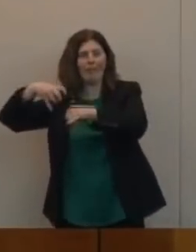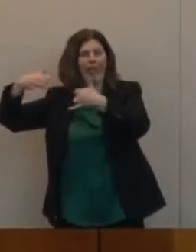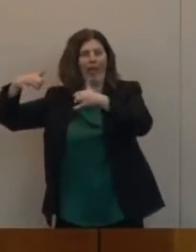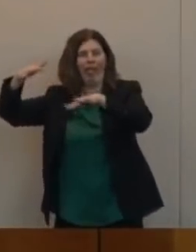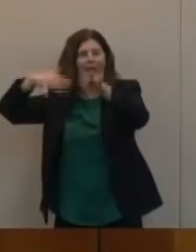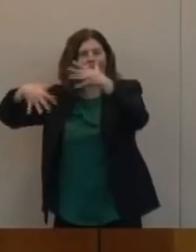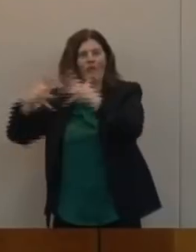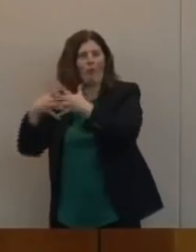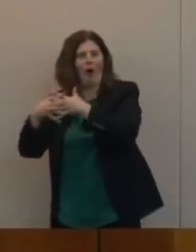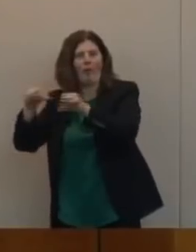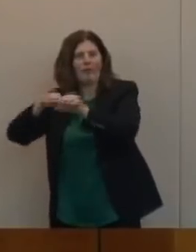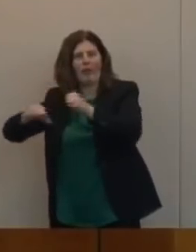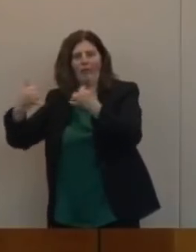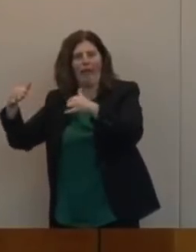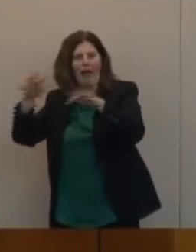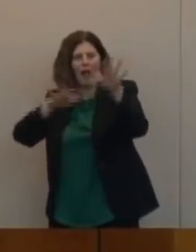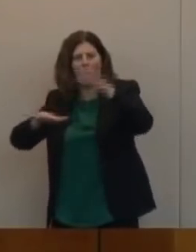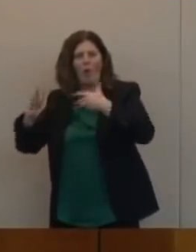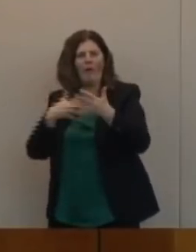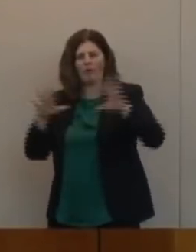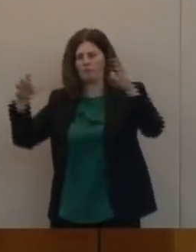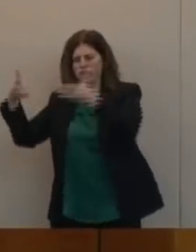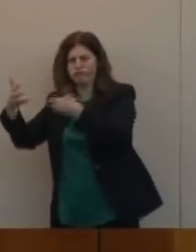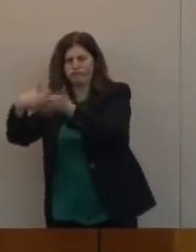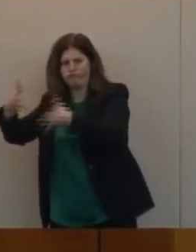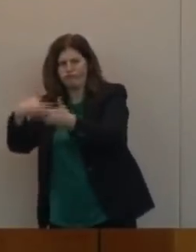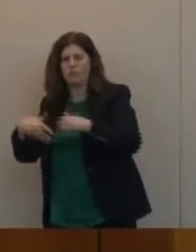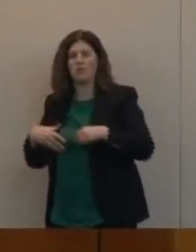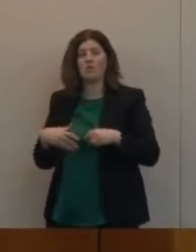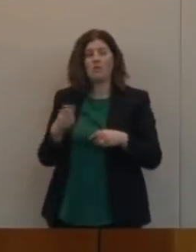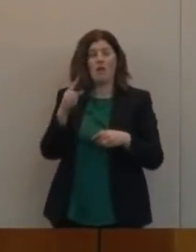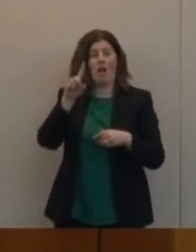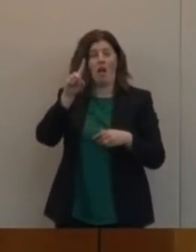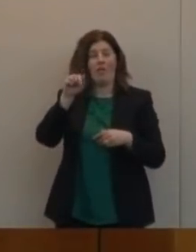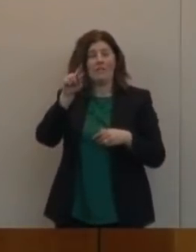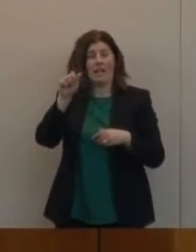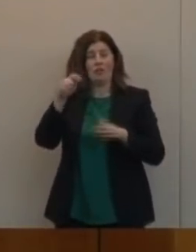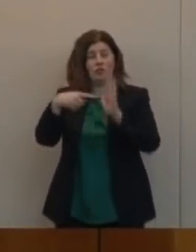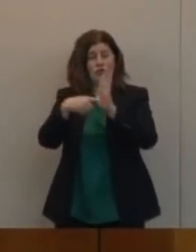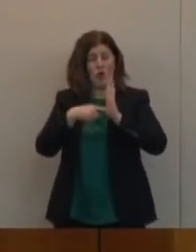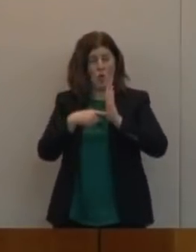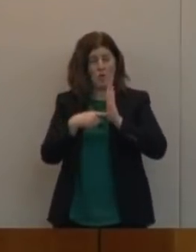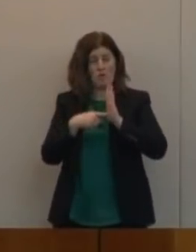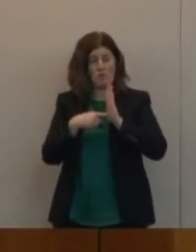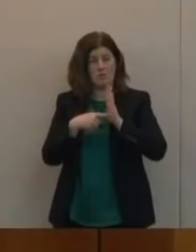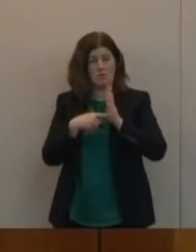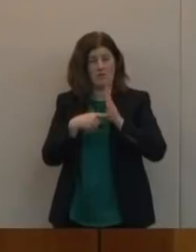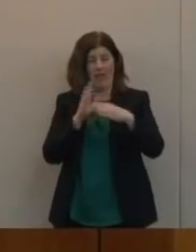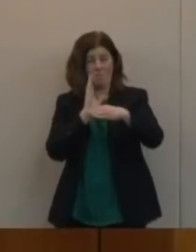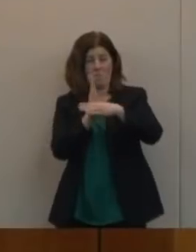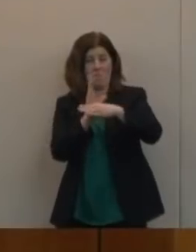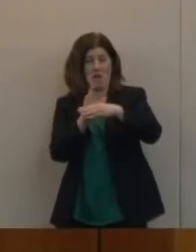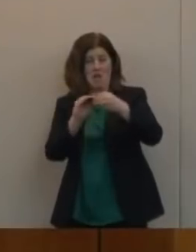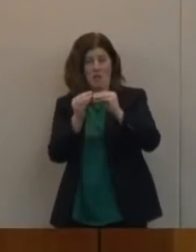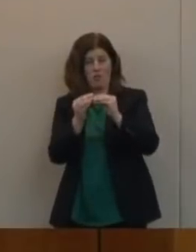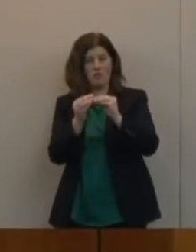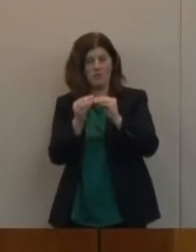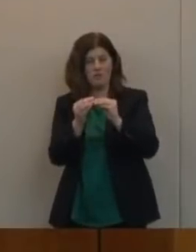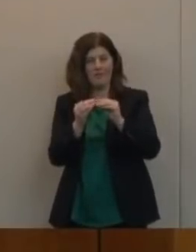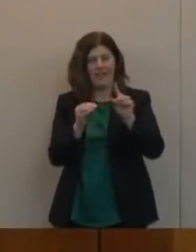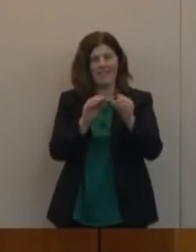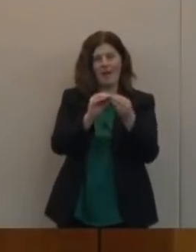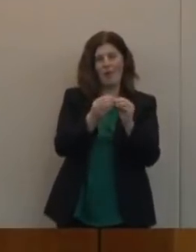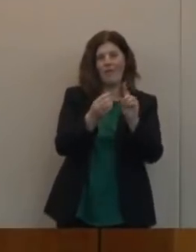playing football with each other or in large social gatherings, that the data comes out to show that the median is that 51st person who's